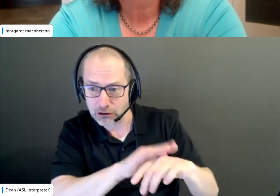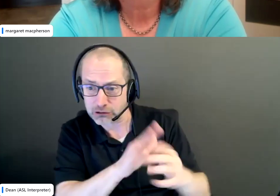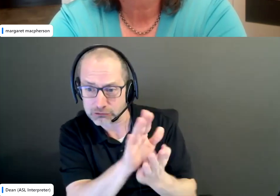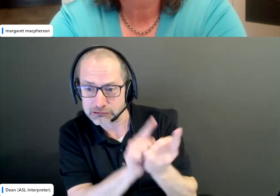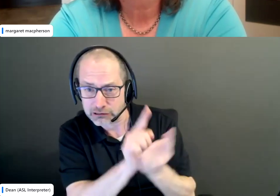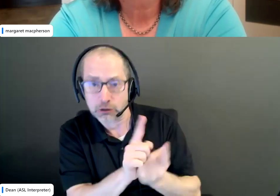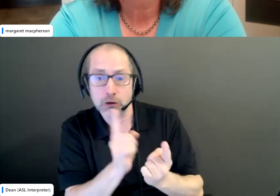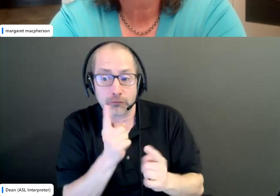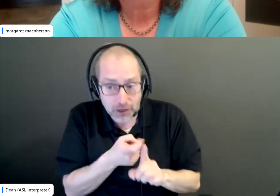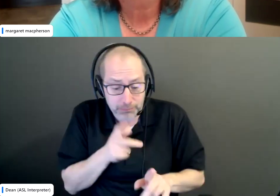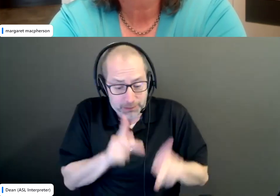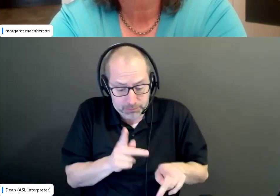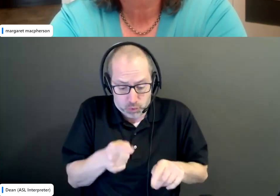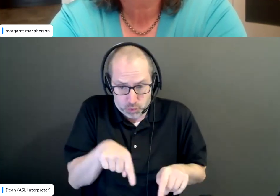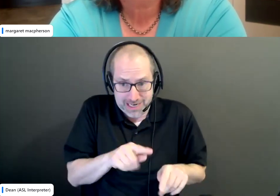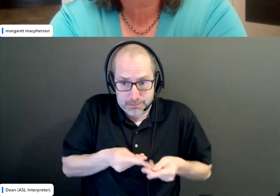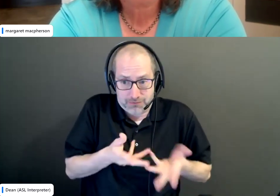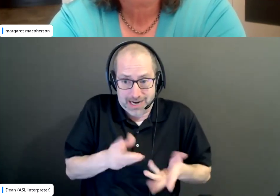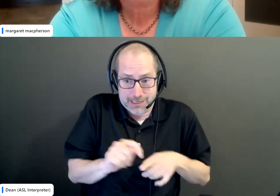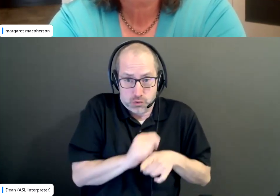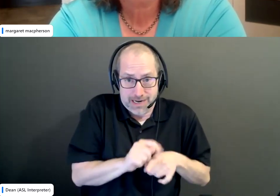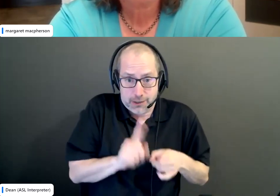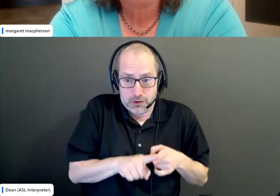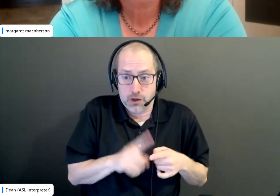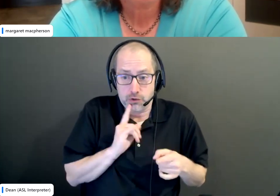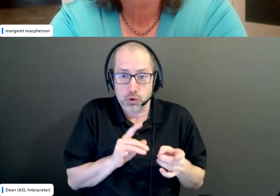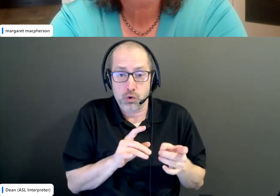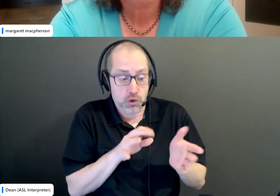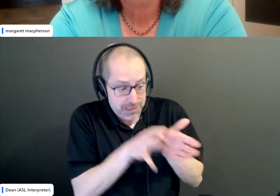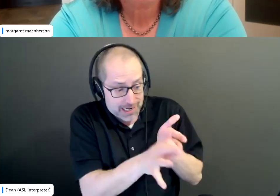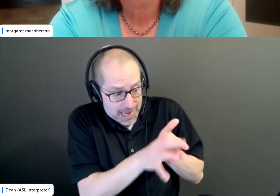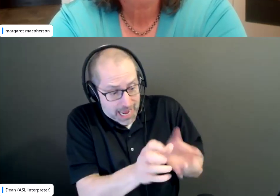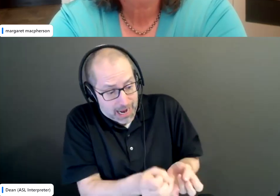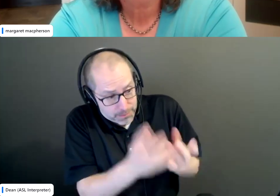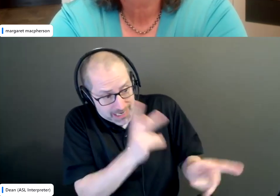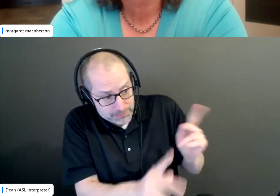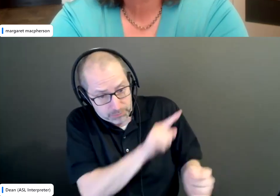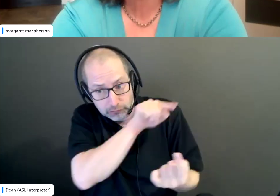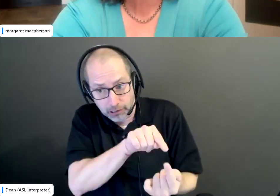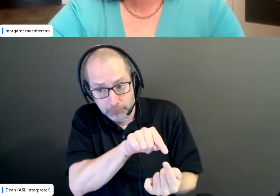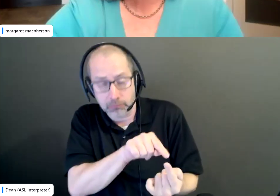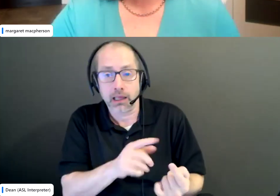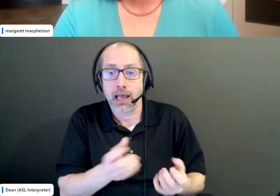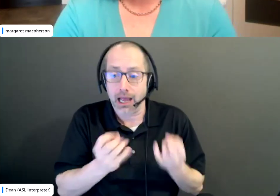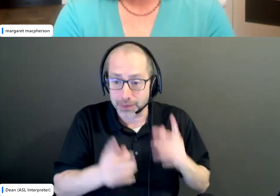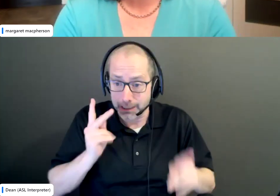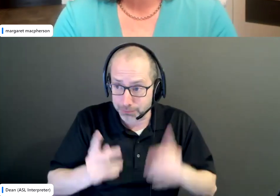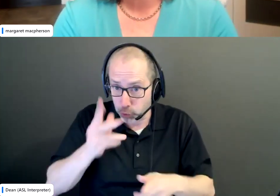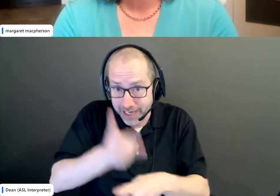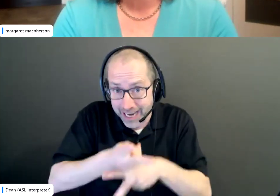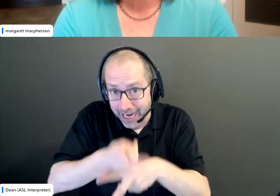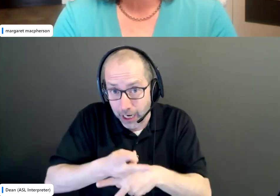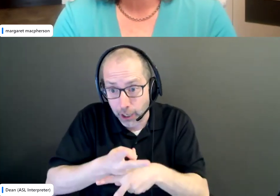it's documenting how many people are coming to your sessions, care about the problem. And I think that it